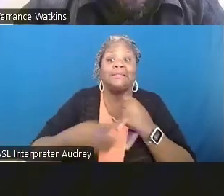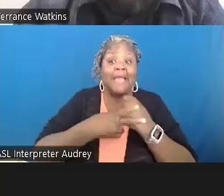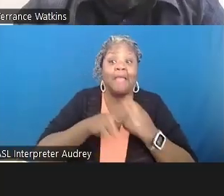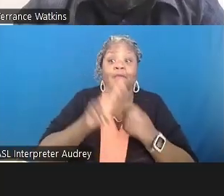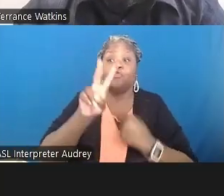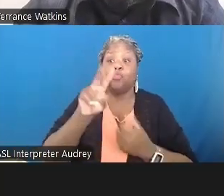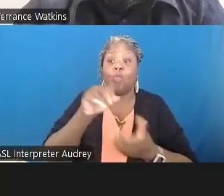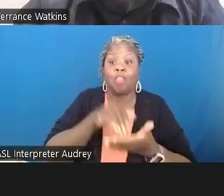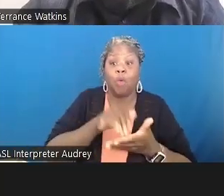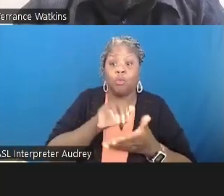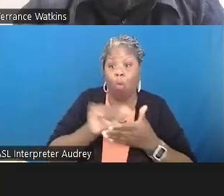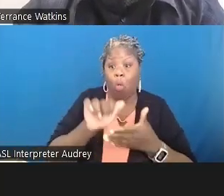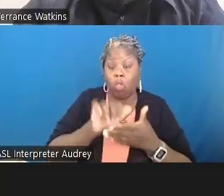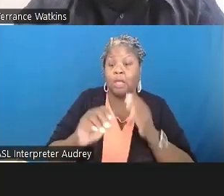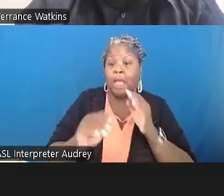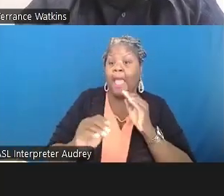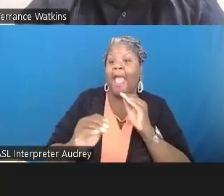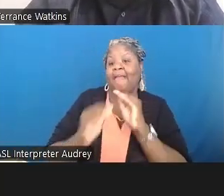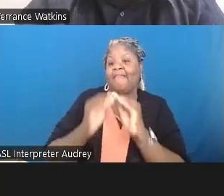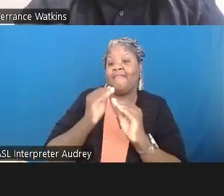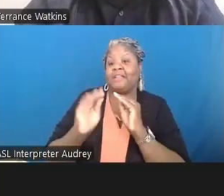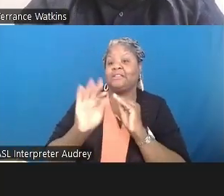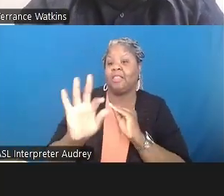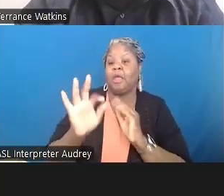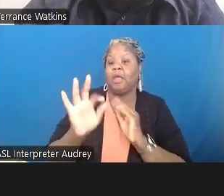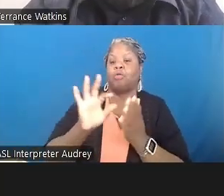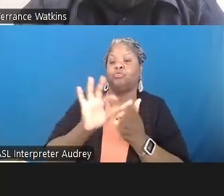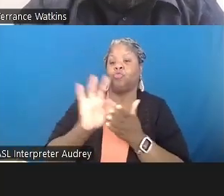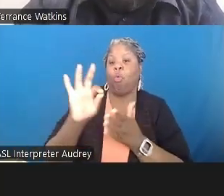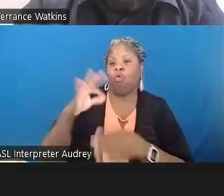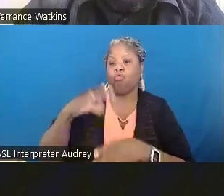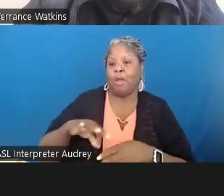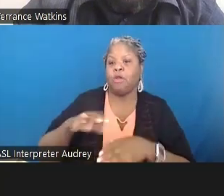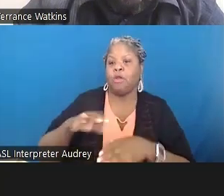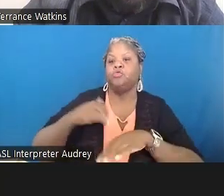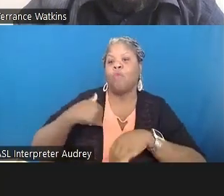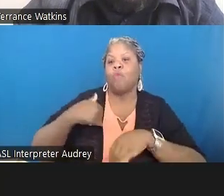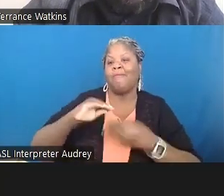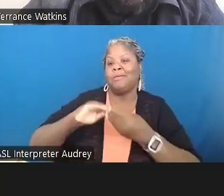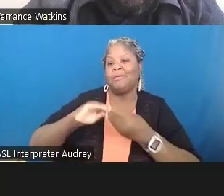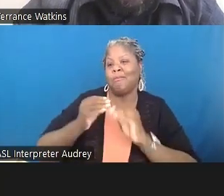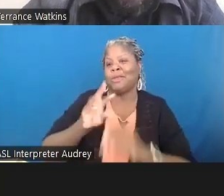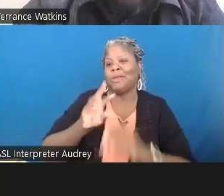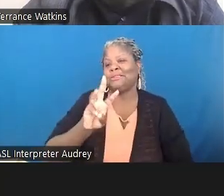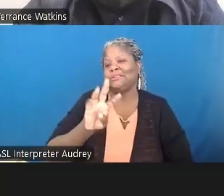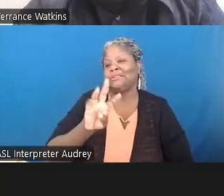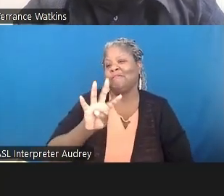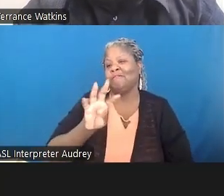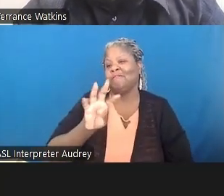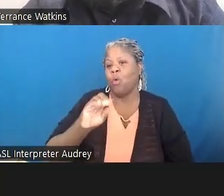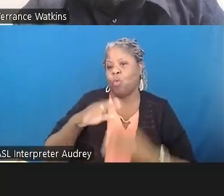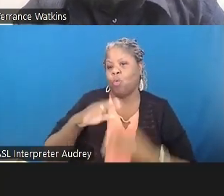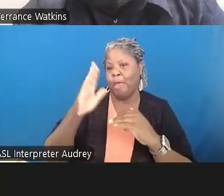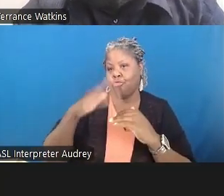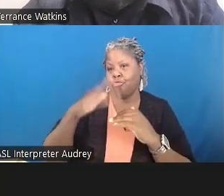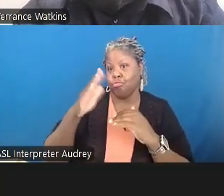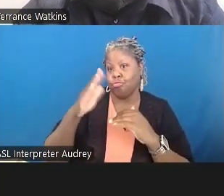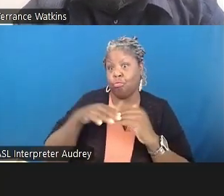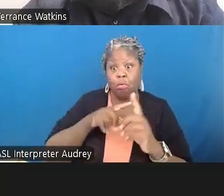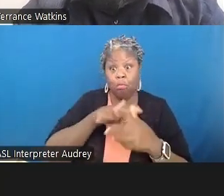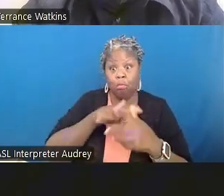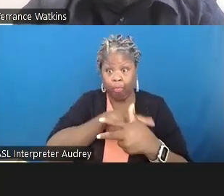$2,000, and repair their credit score to have a median credit score of 640 or better. If they can achieve these